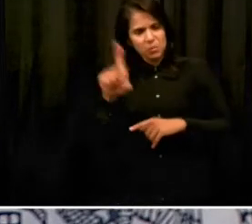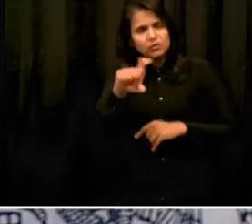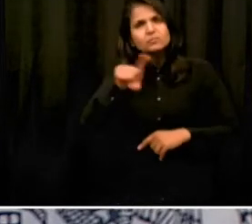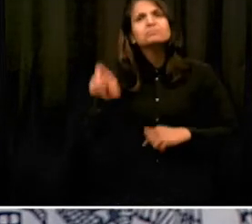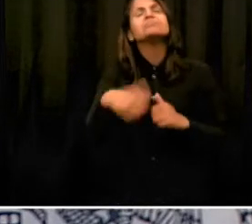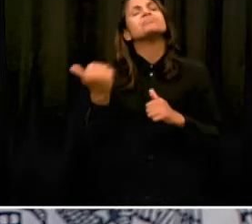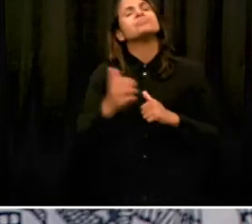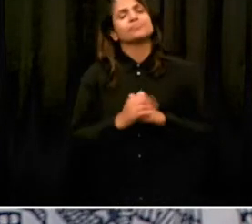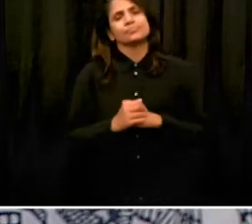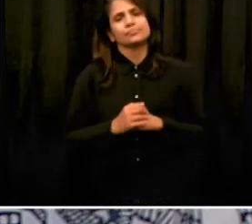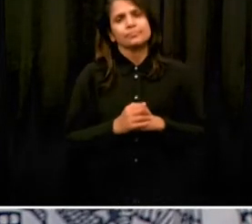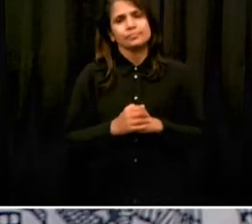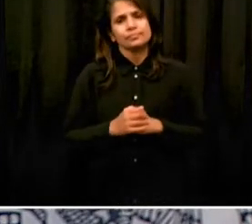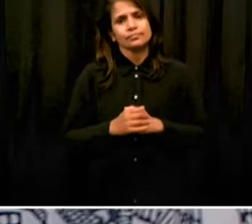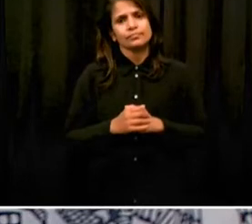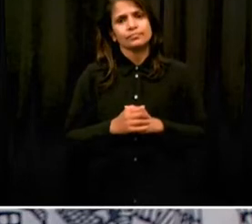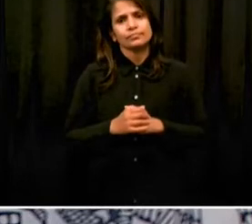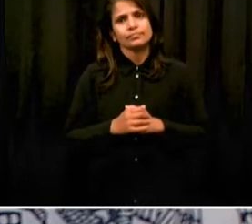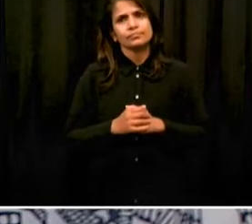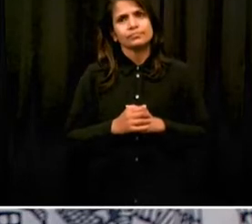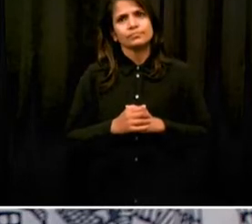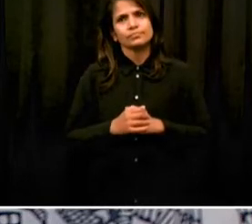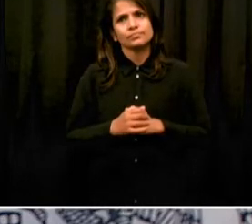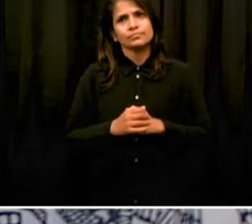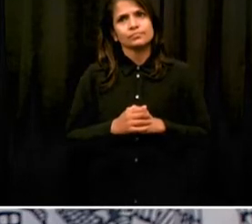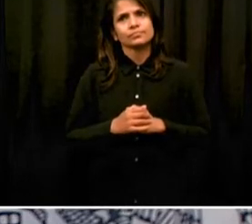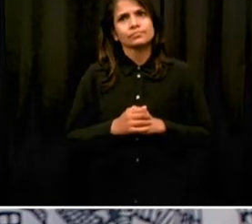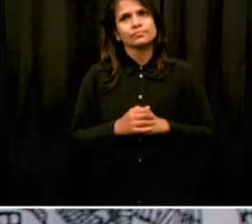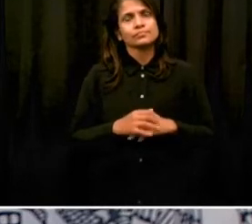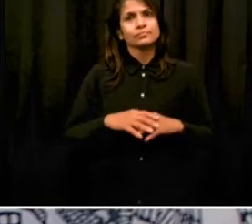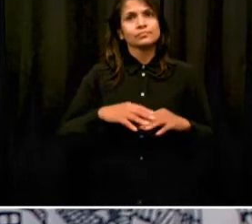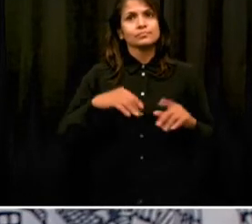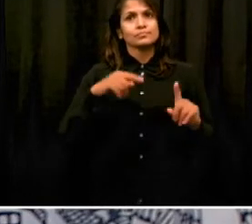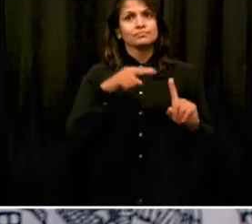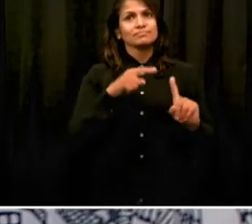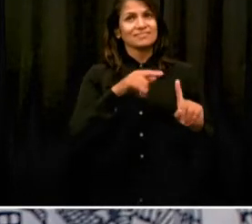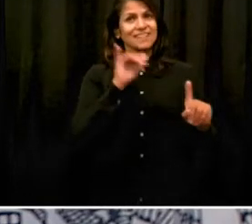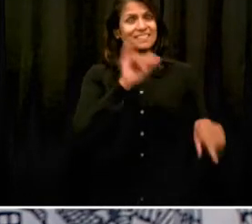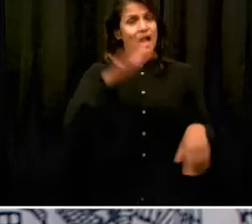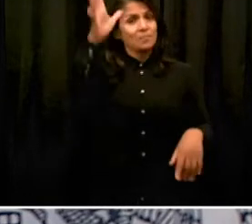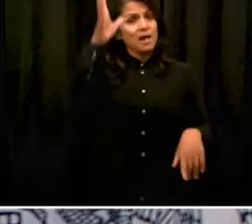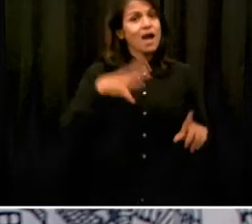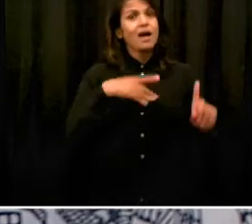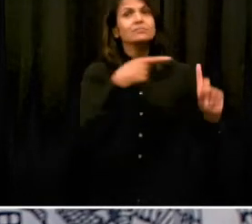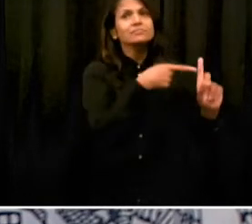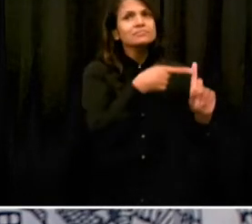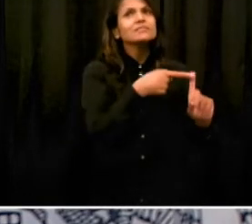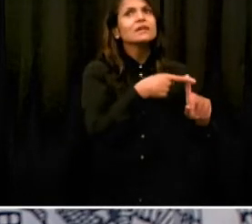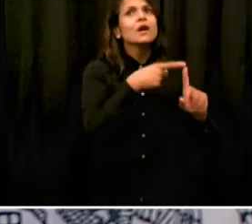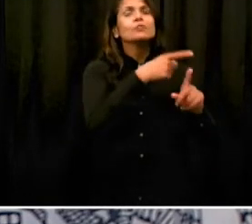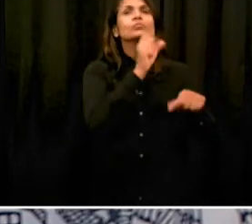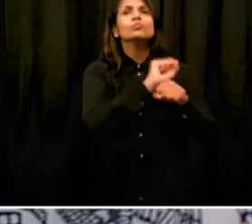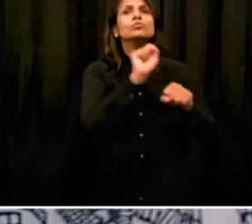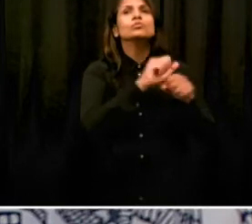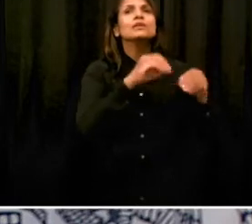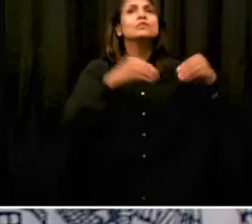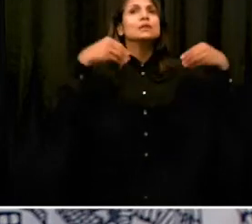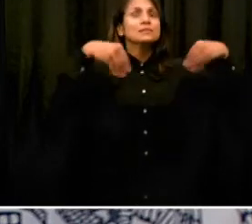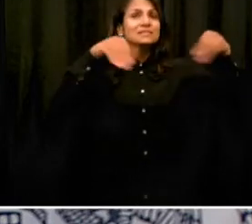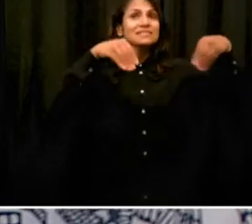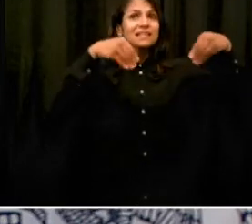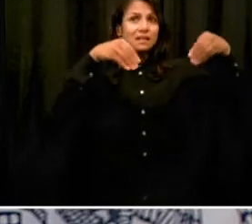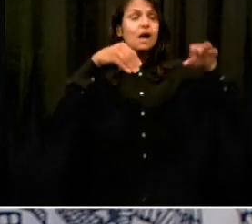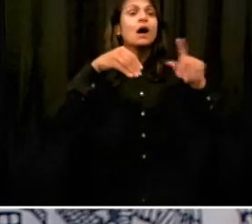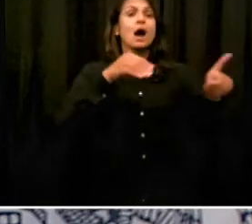he's planning to meet with bodega owners this week or soon to discuss persistent robberies,